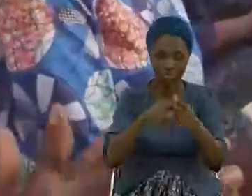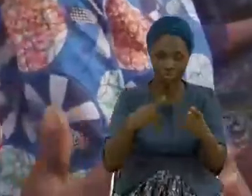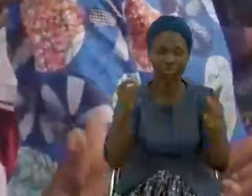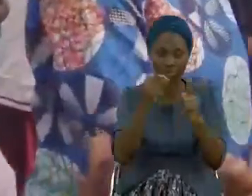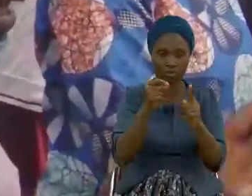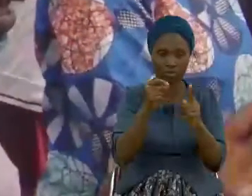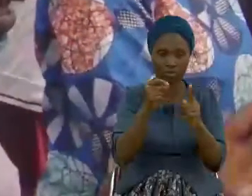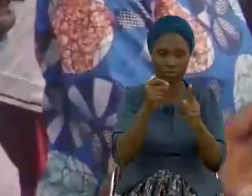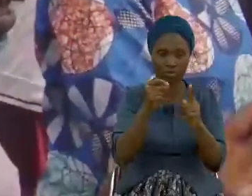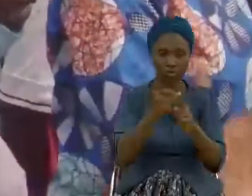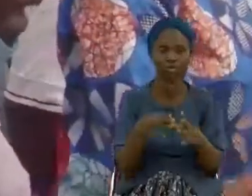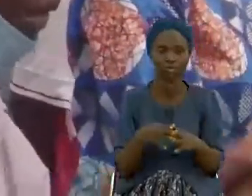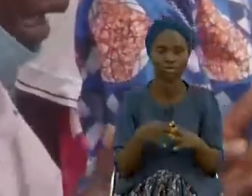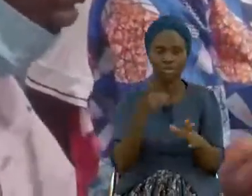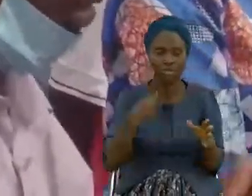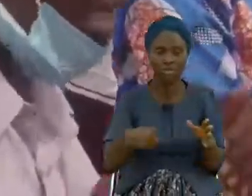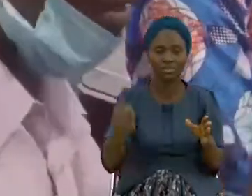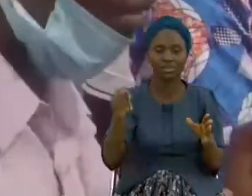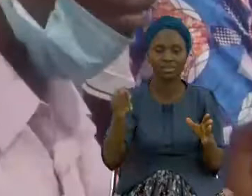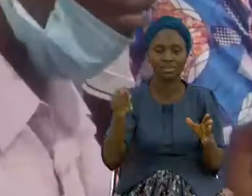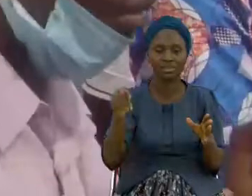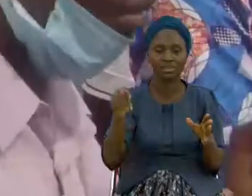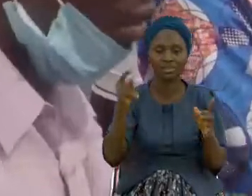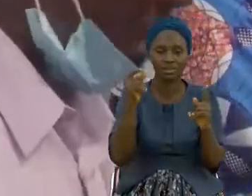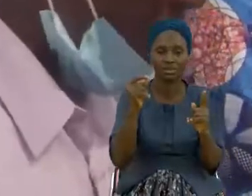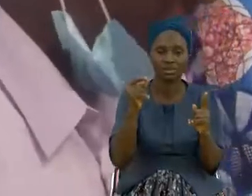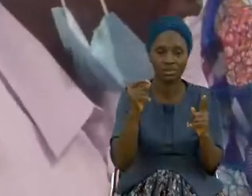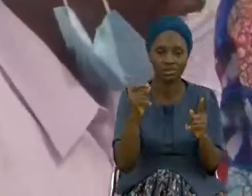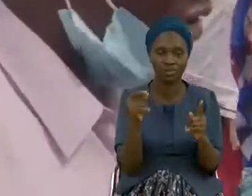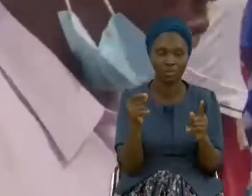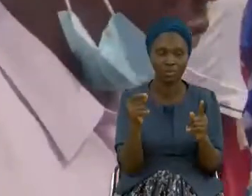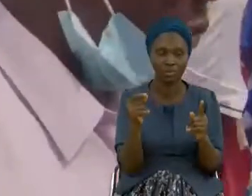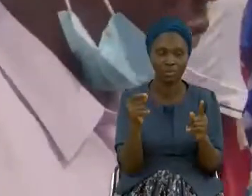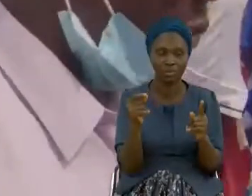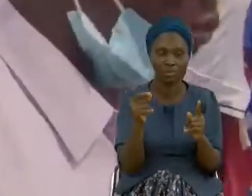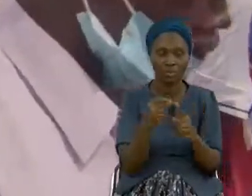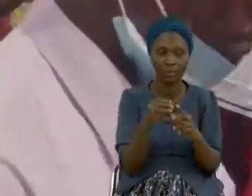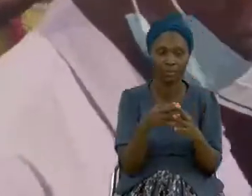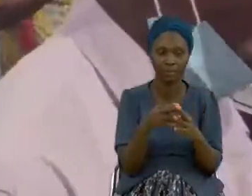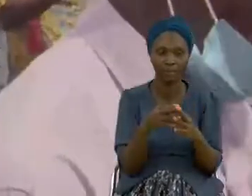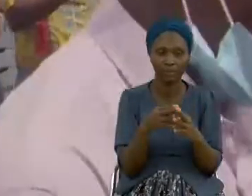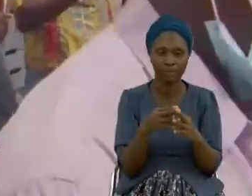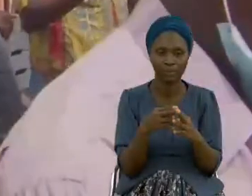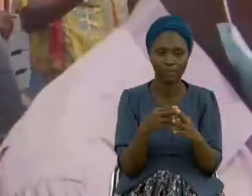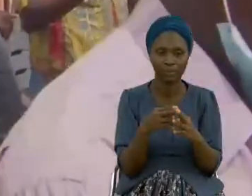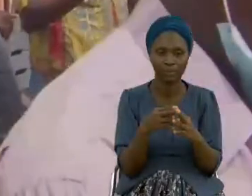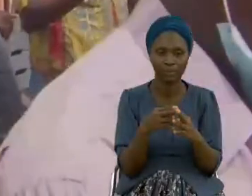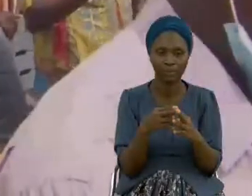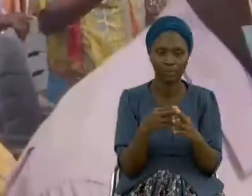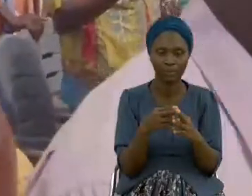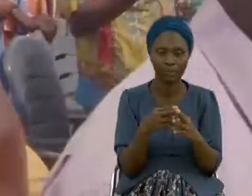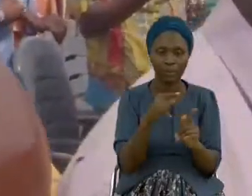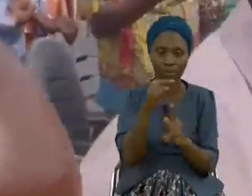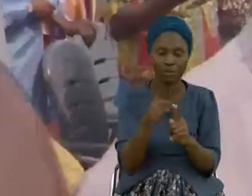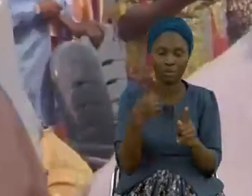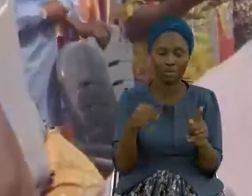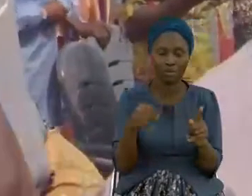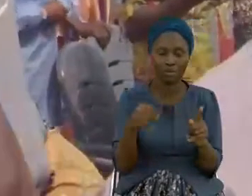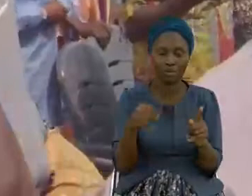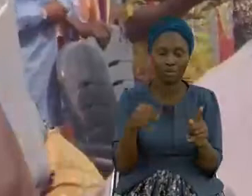sickness want us to go when the world comes in